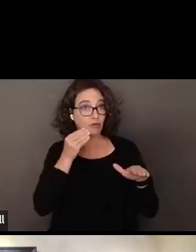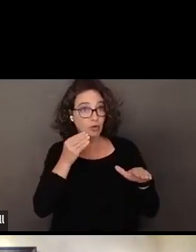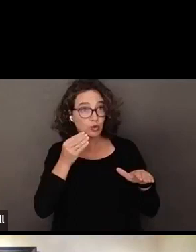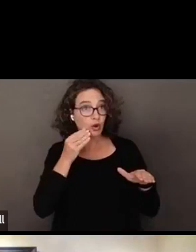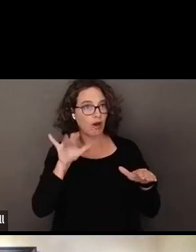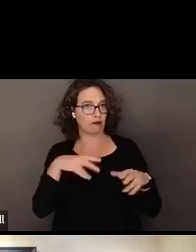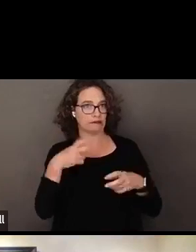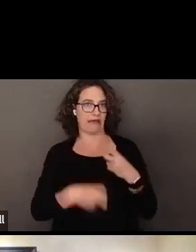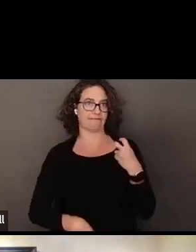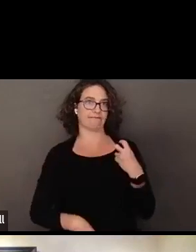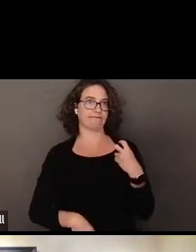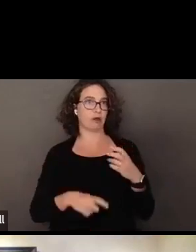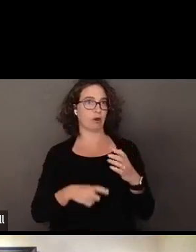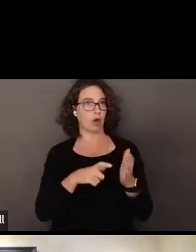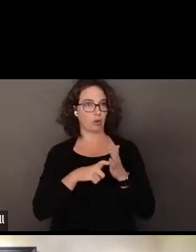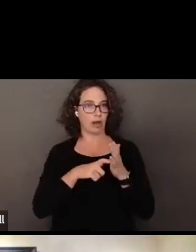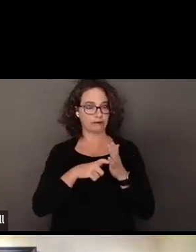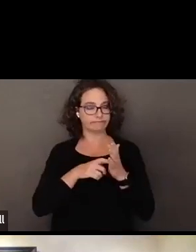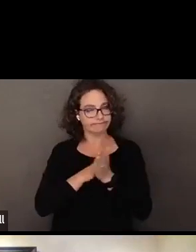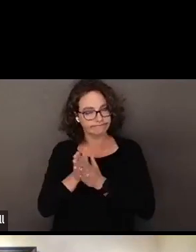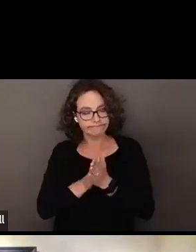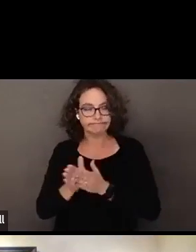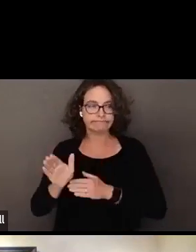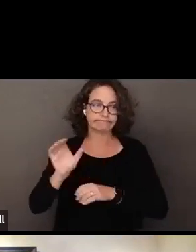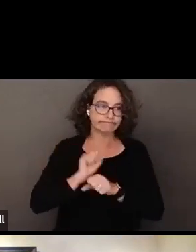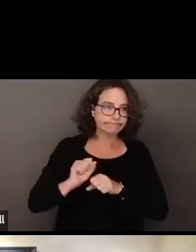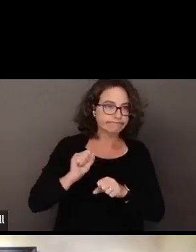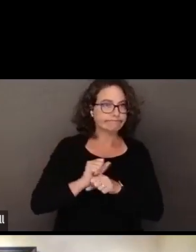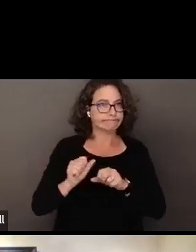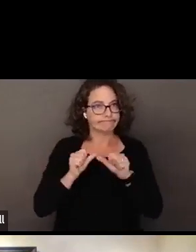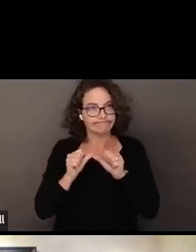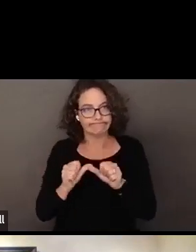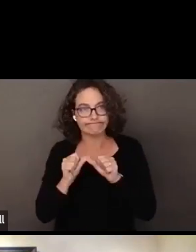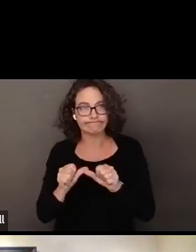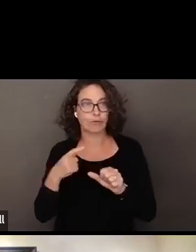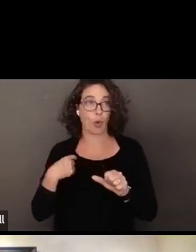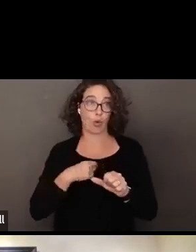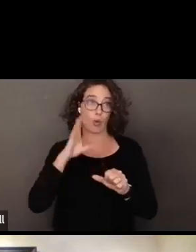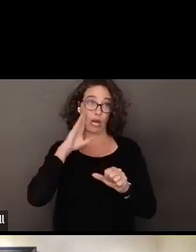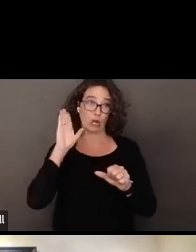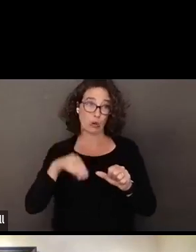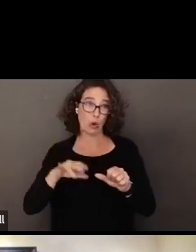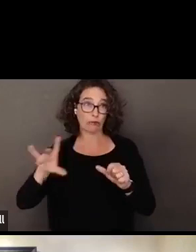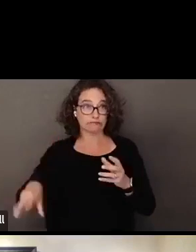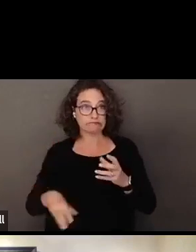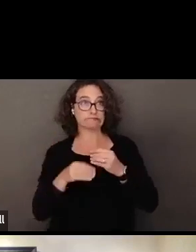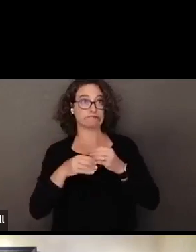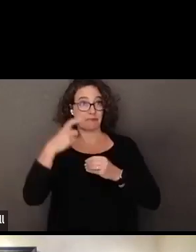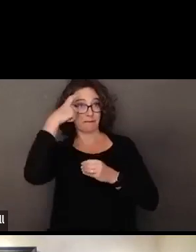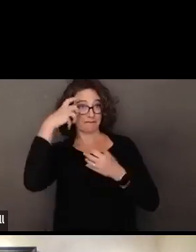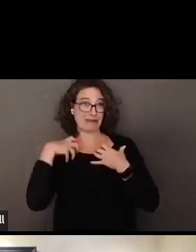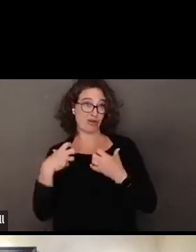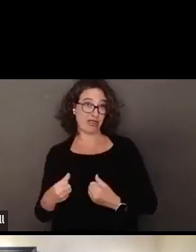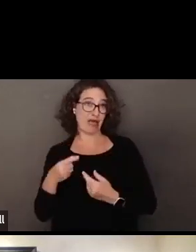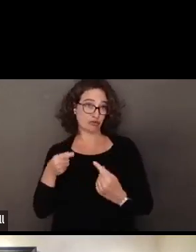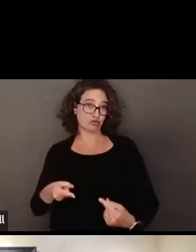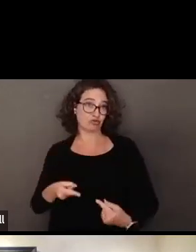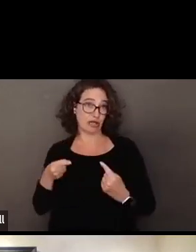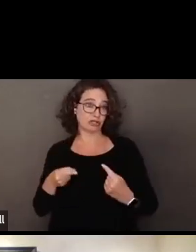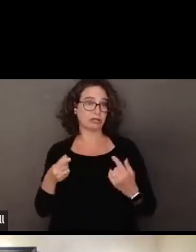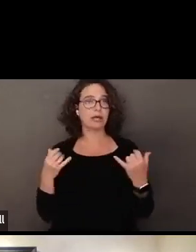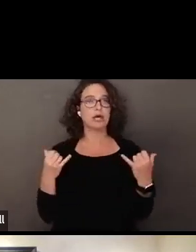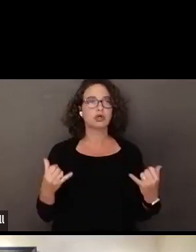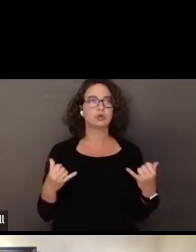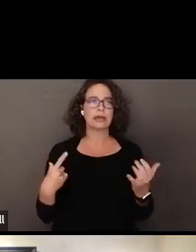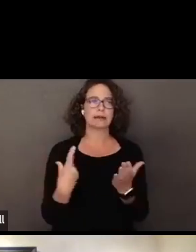and it takes dedication and resilience. And we know that that comes with a lot of mental health struggles as well. So today we're going to talk about